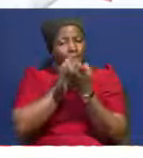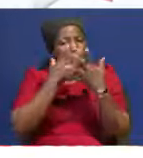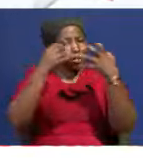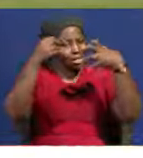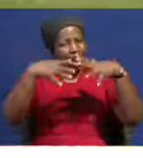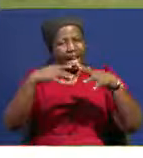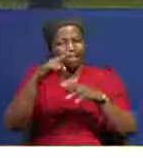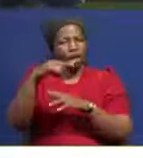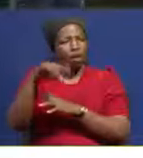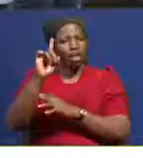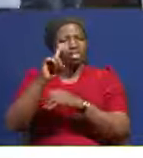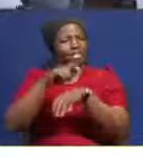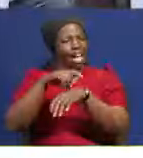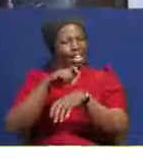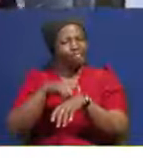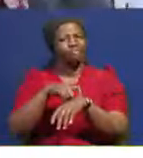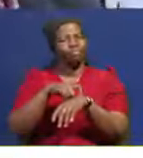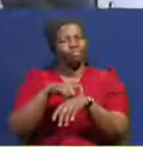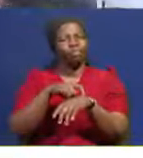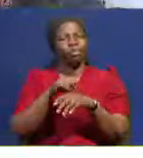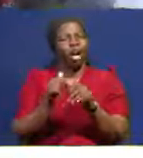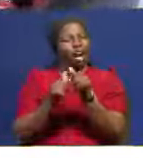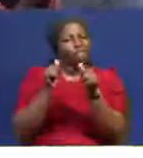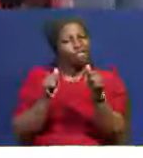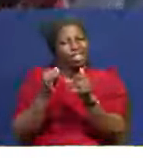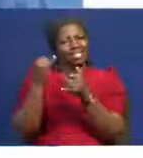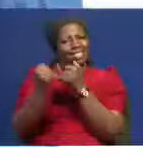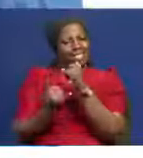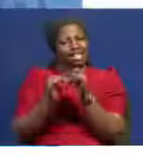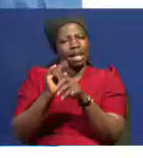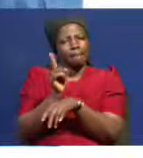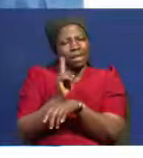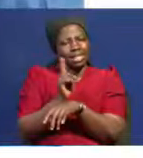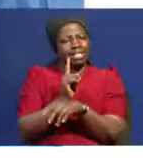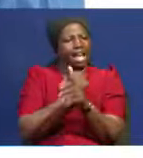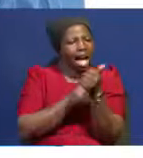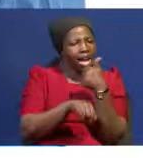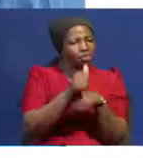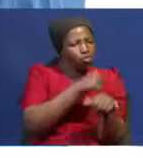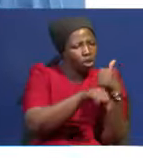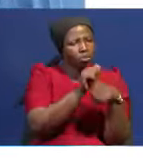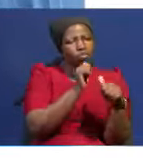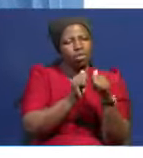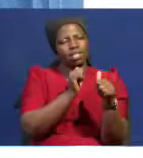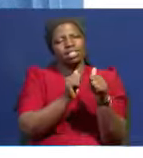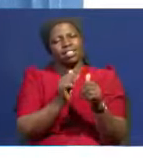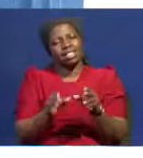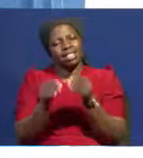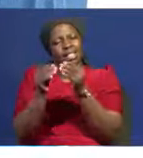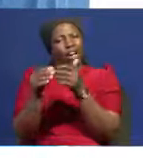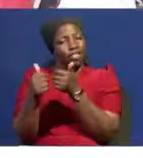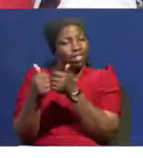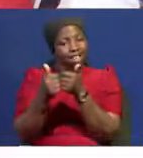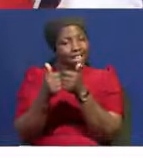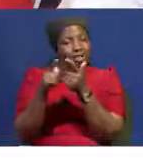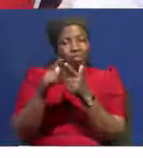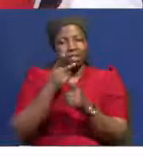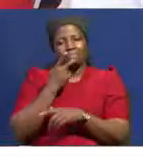avoid last-minute rush that poses a challenge in access, especially for parents in rural areas.